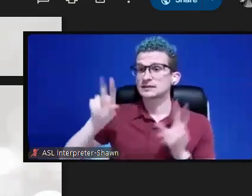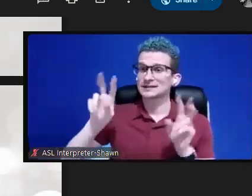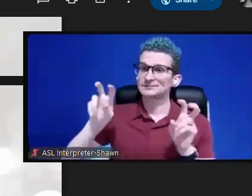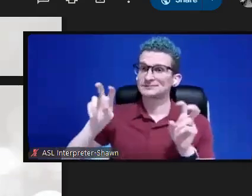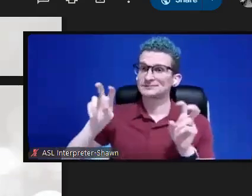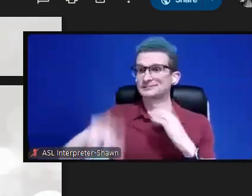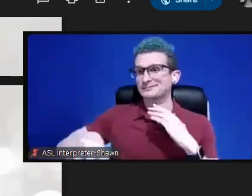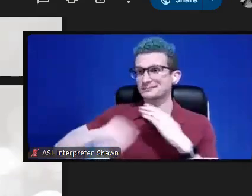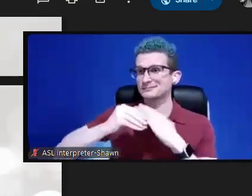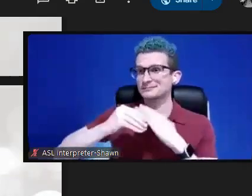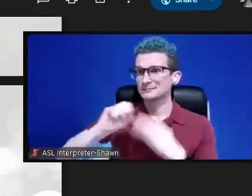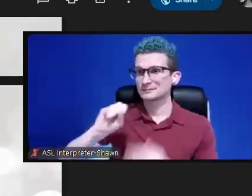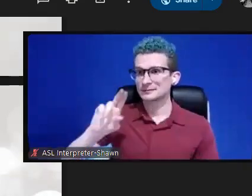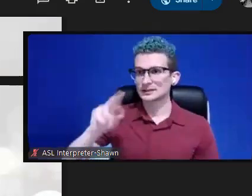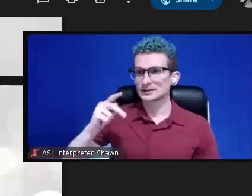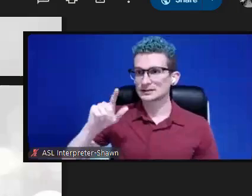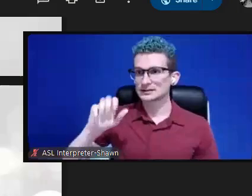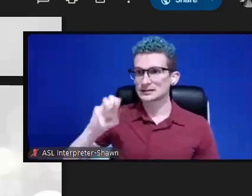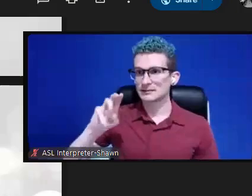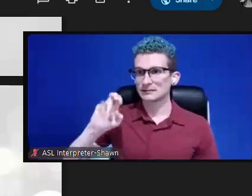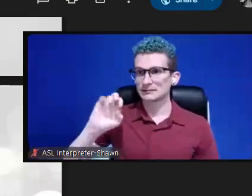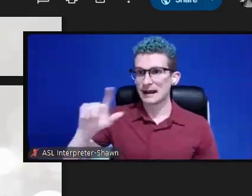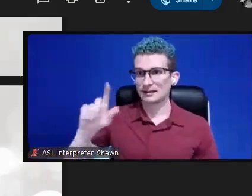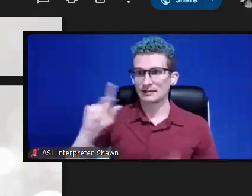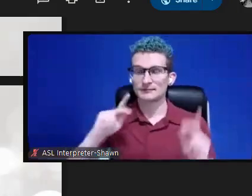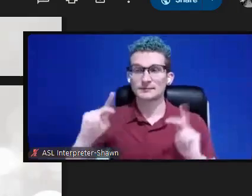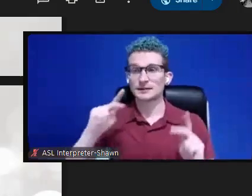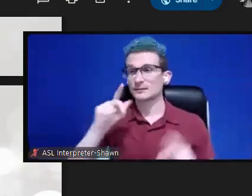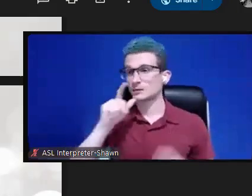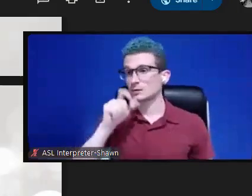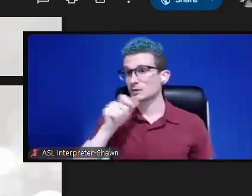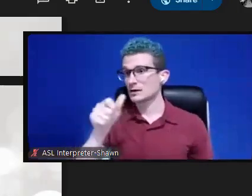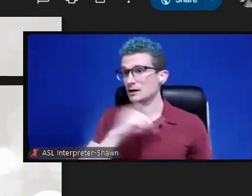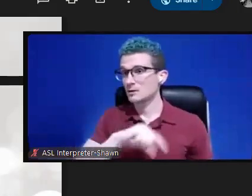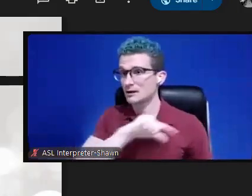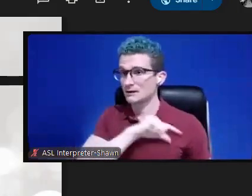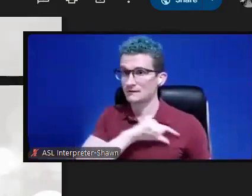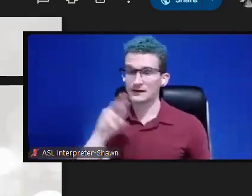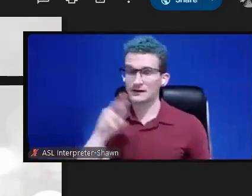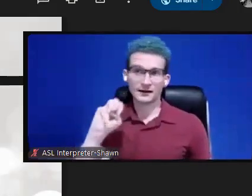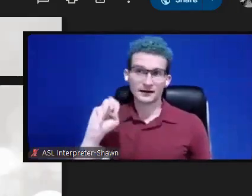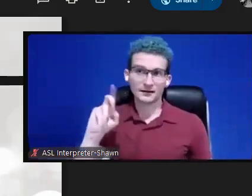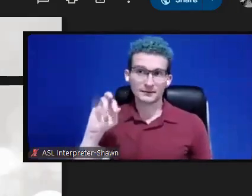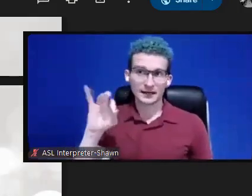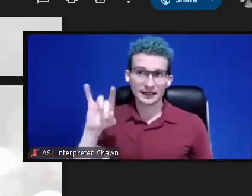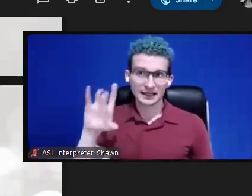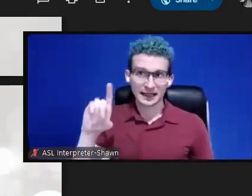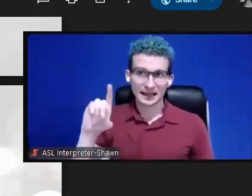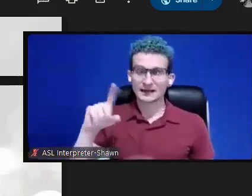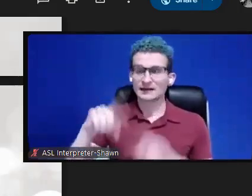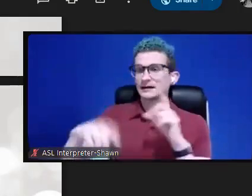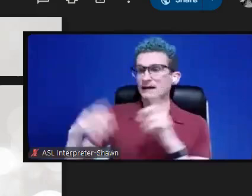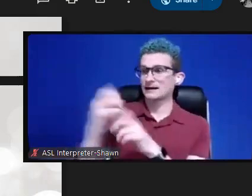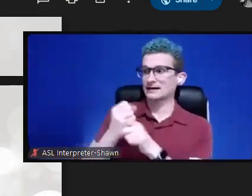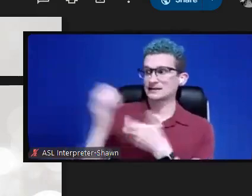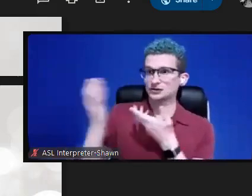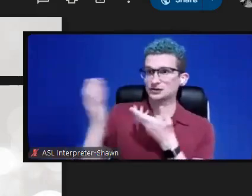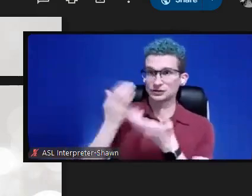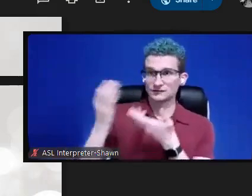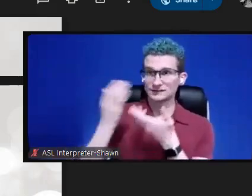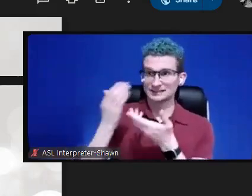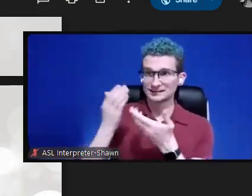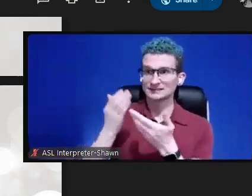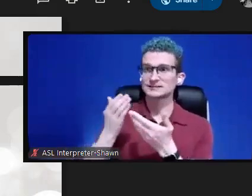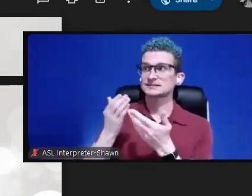people that didn't qualify for Medicaid, so they weren't able to get the services through Medicaid, they would be able to get the services this